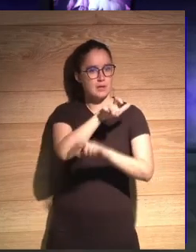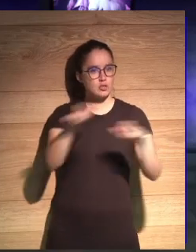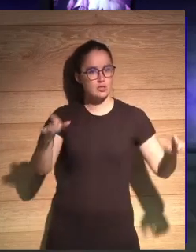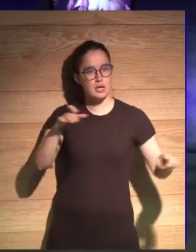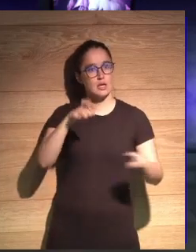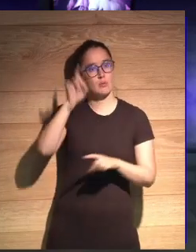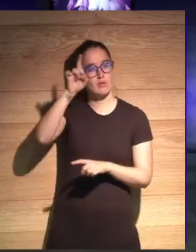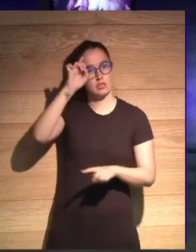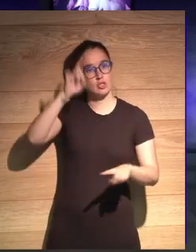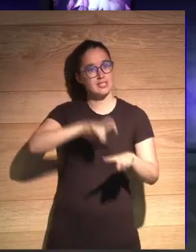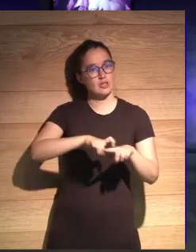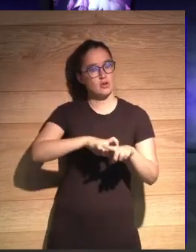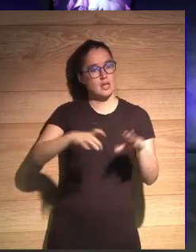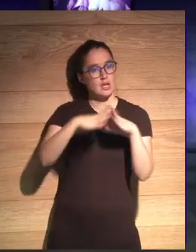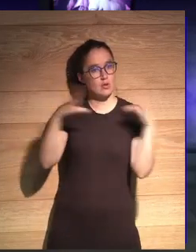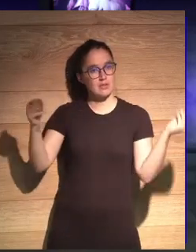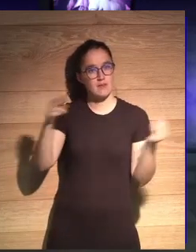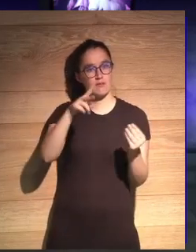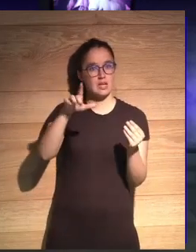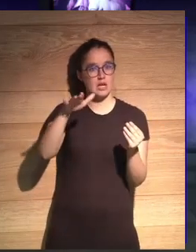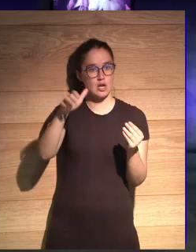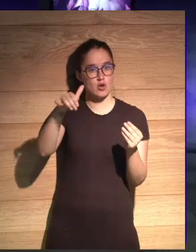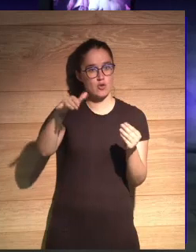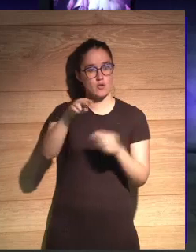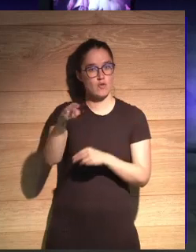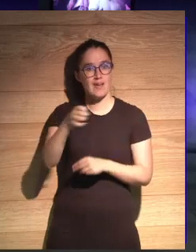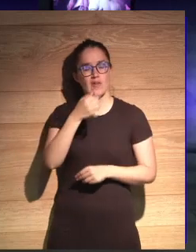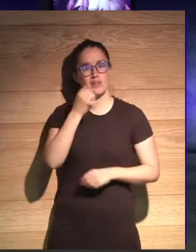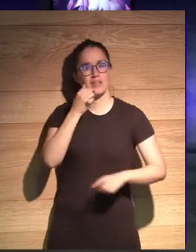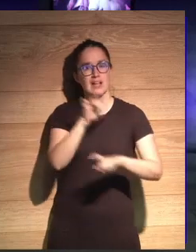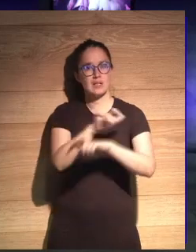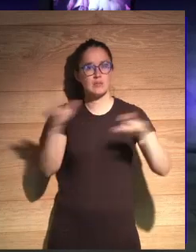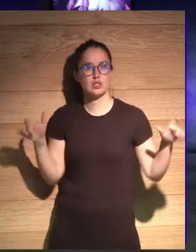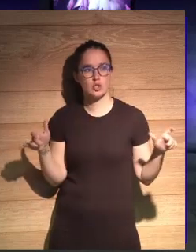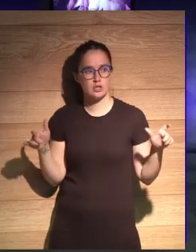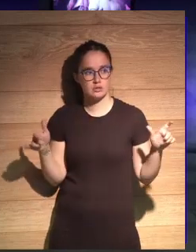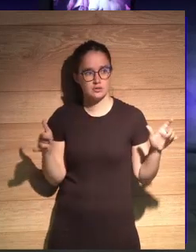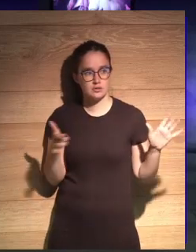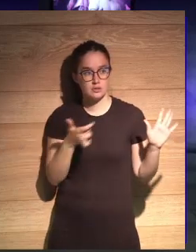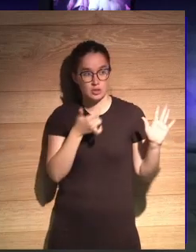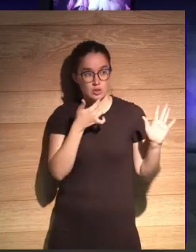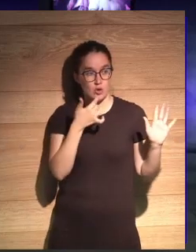interpersonal lab of the Villanova University